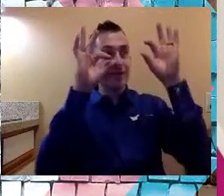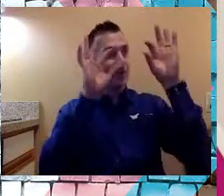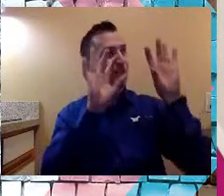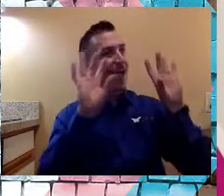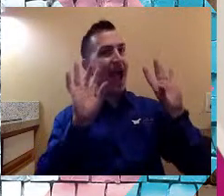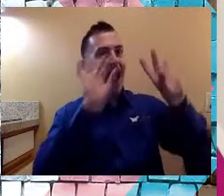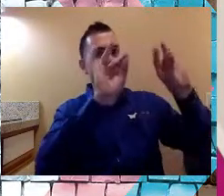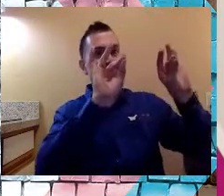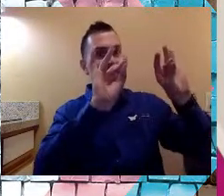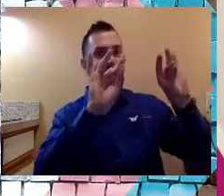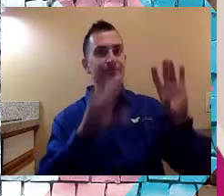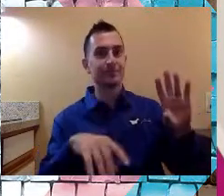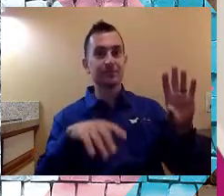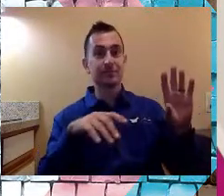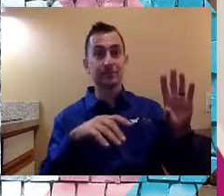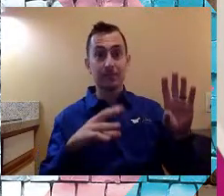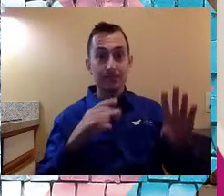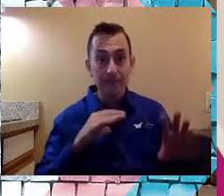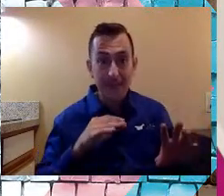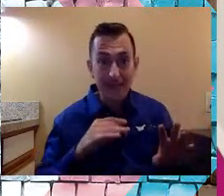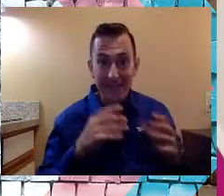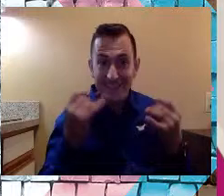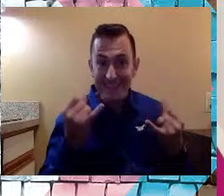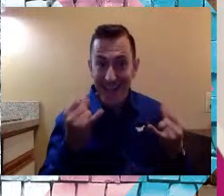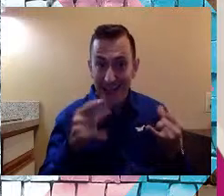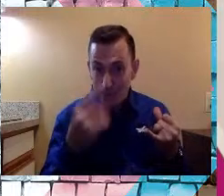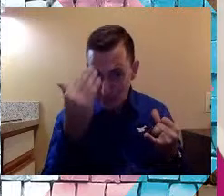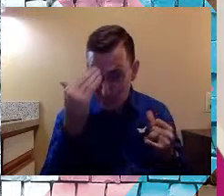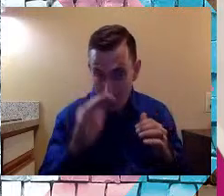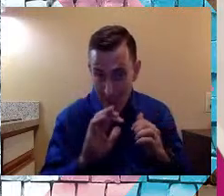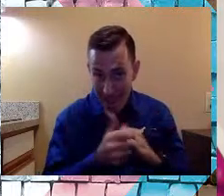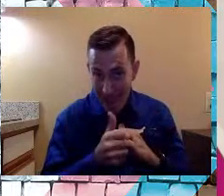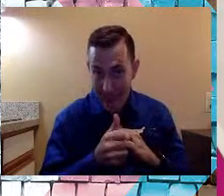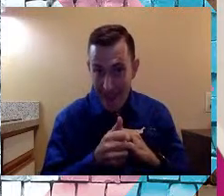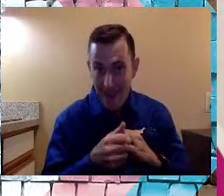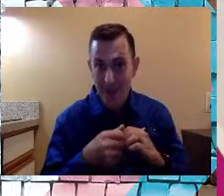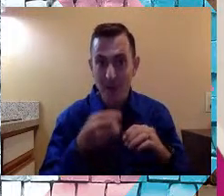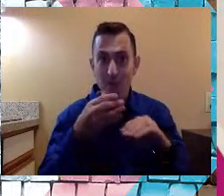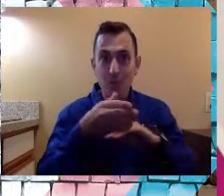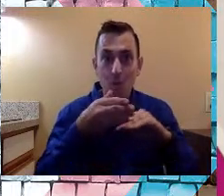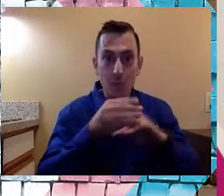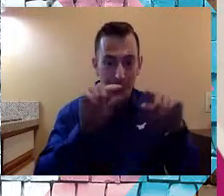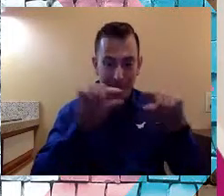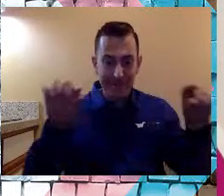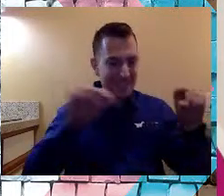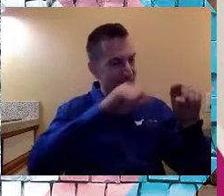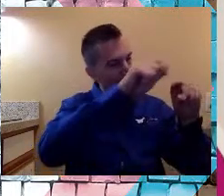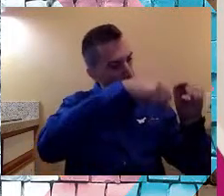fancy, now that you know how to wrap these sticks, you can do anything. Check this out.